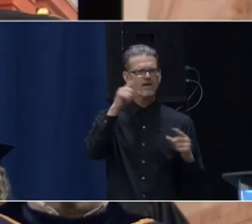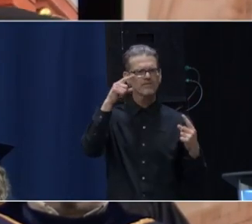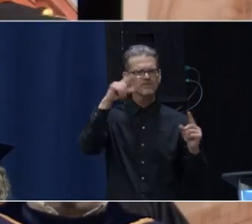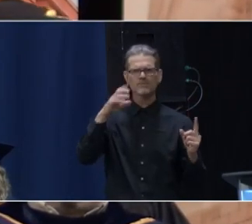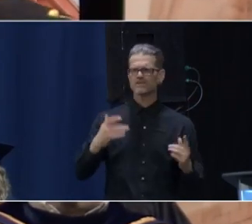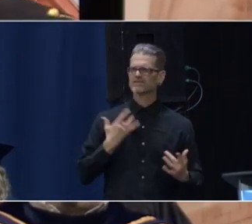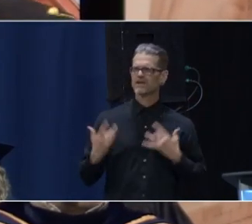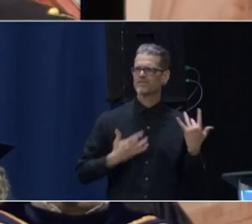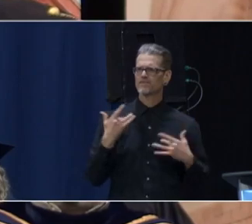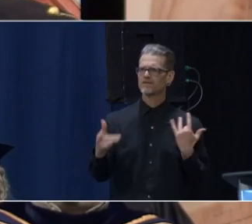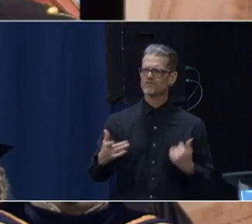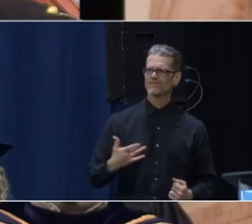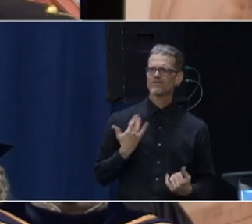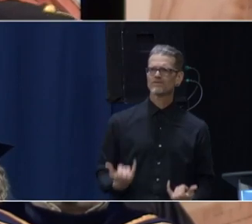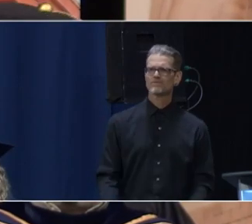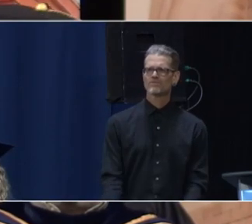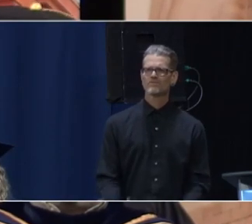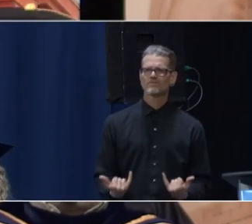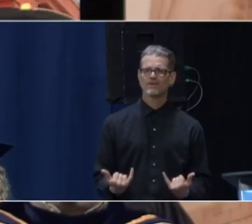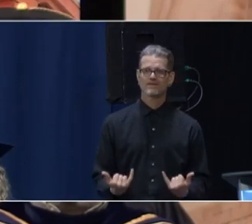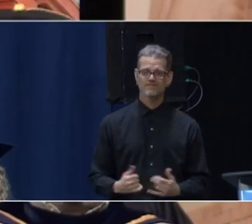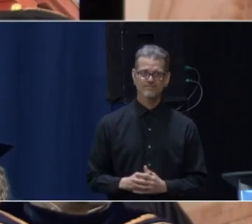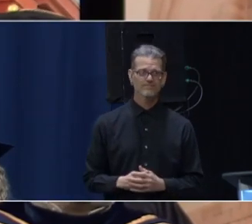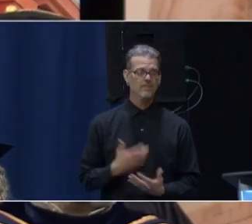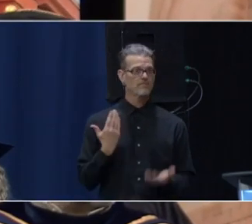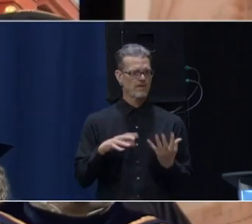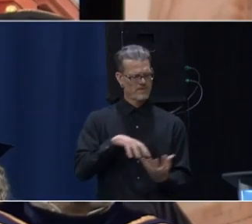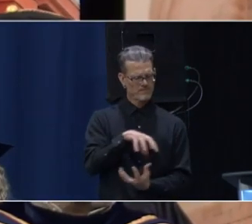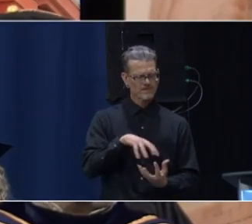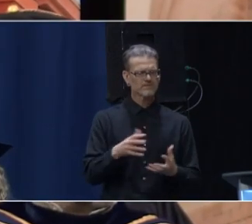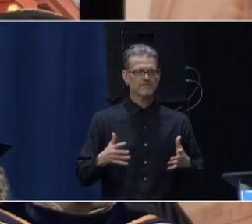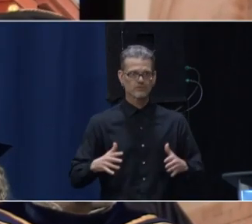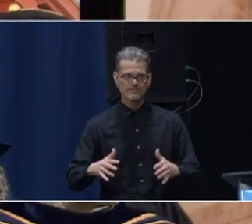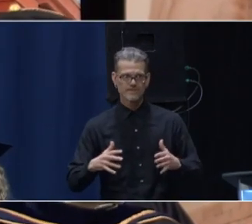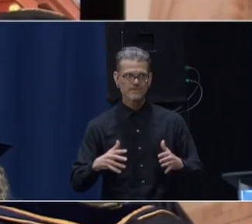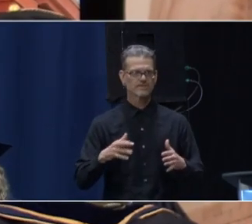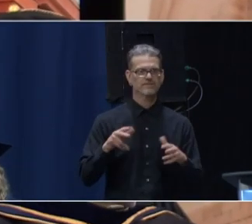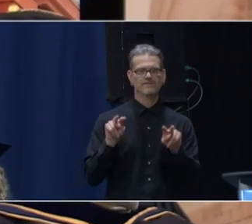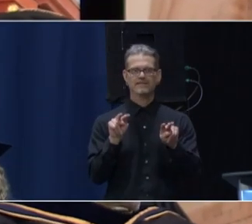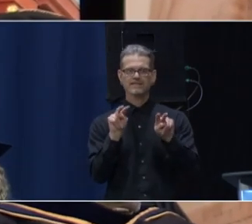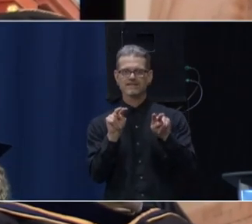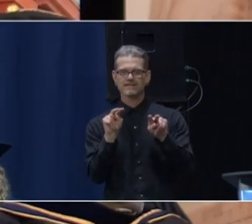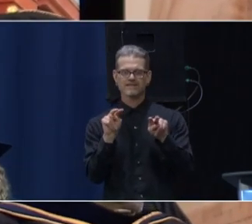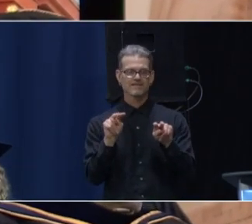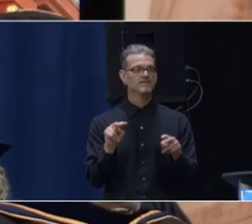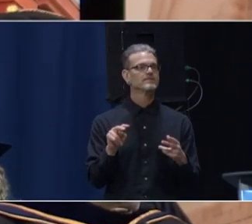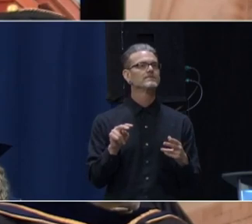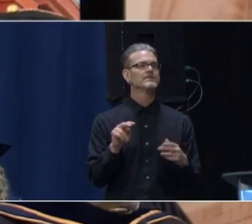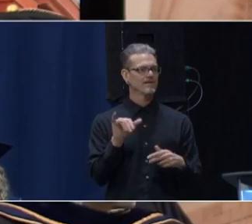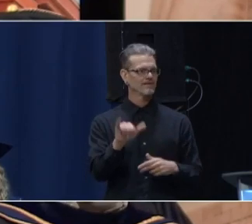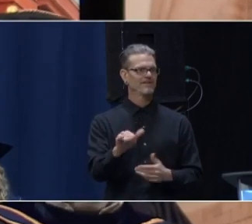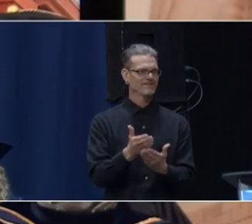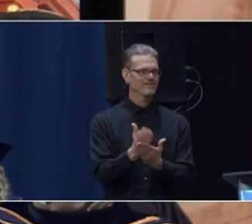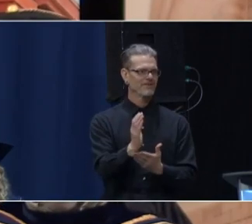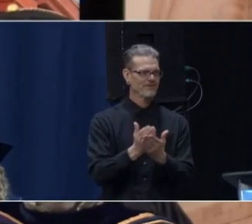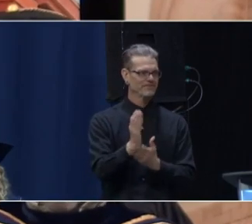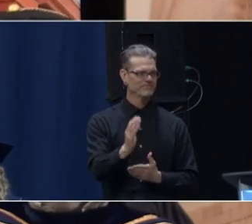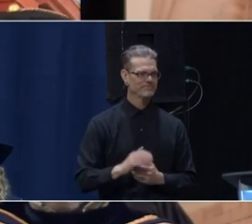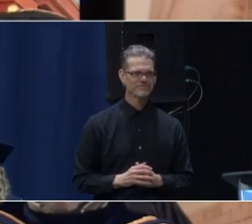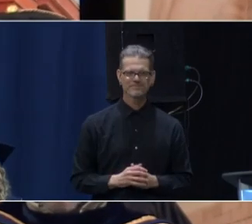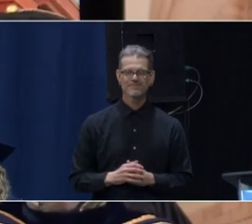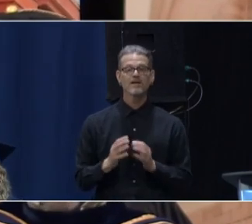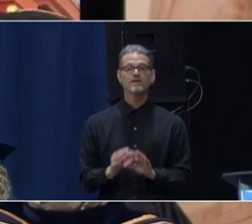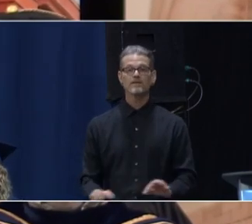that you feel right now. It may be mixed with nervousness or anticipation, and that is okay. What